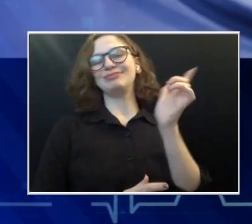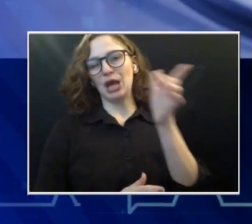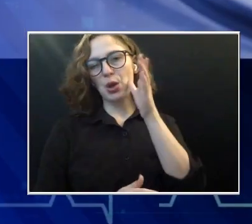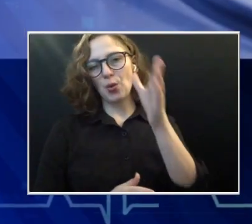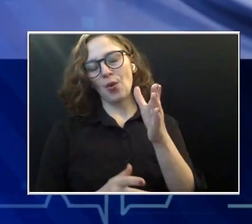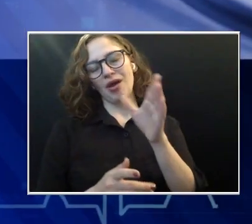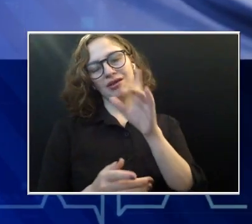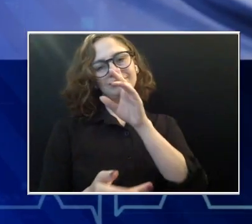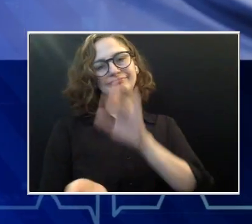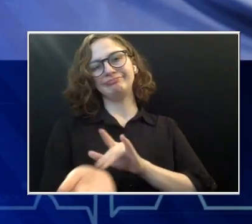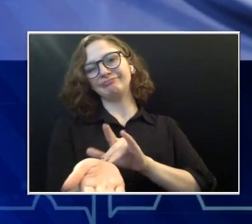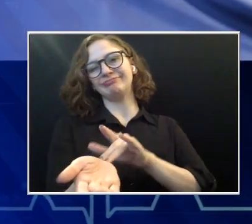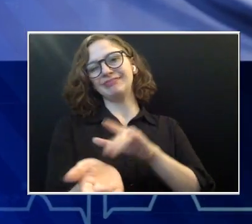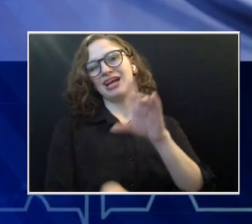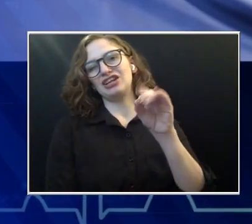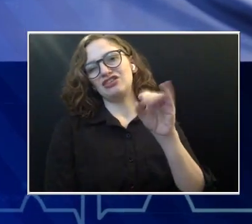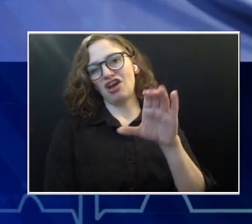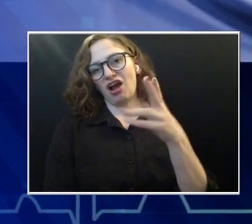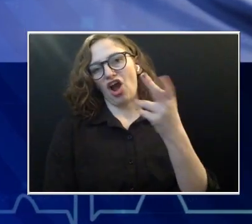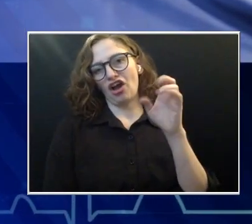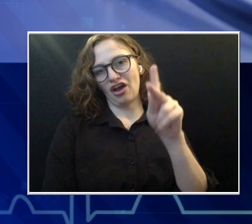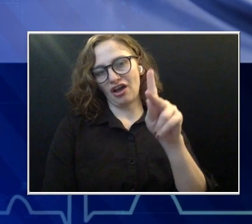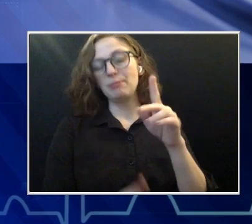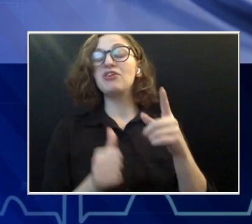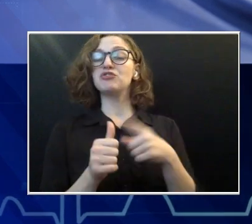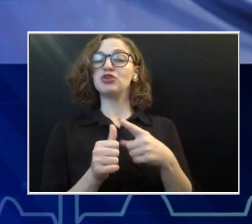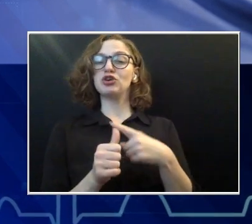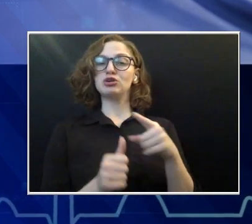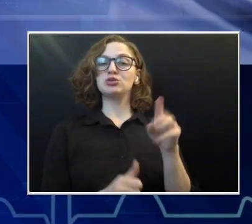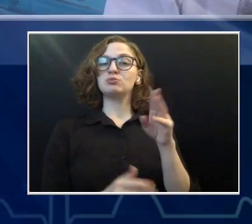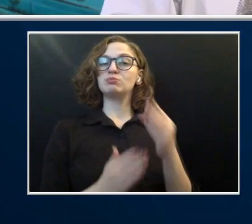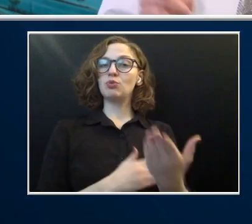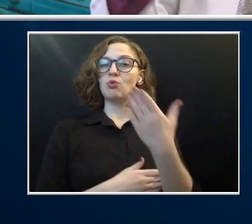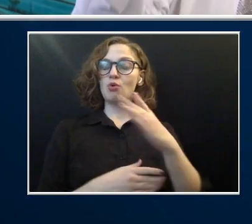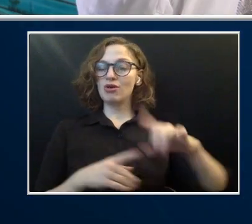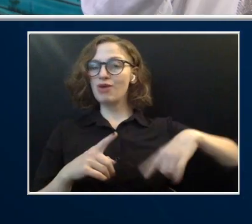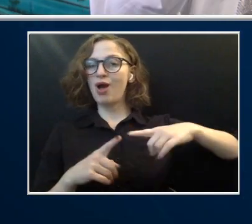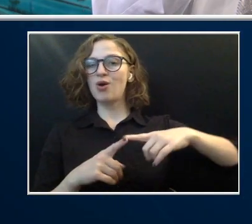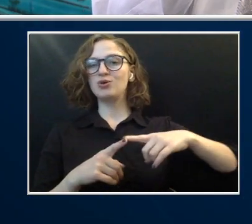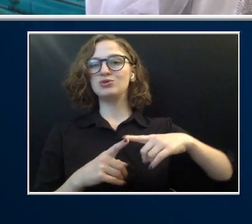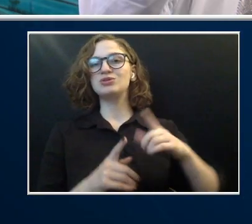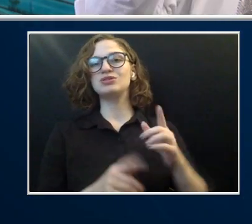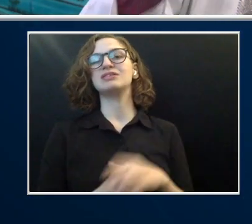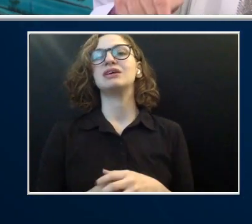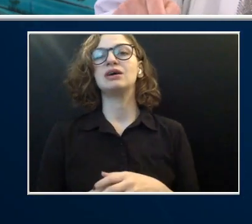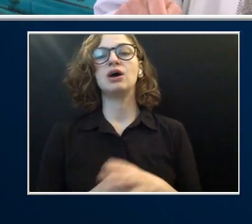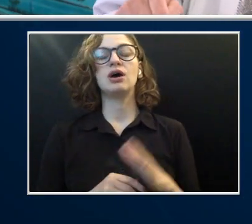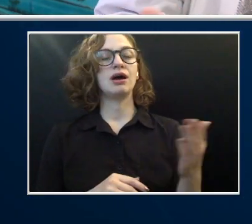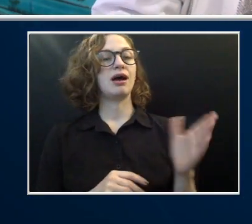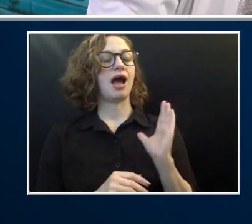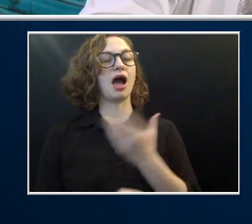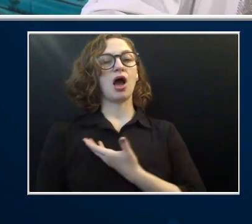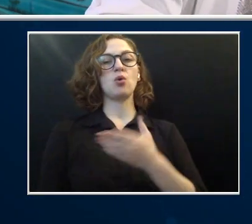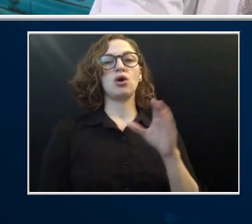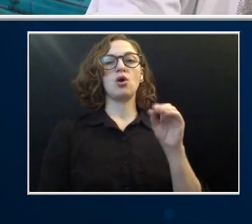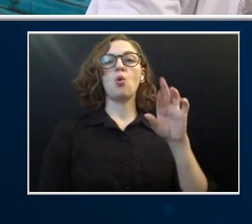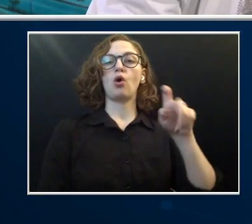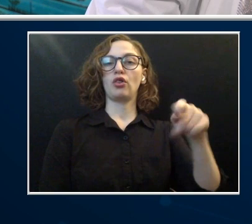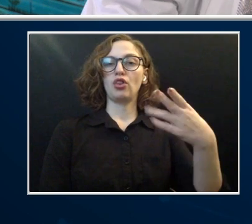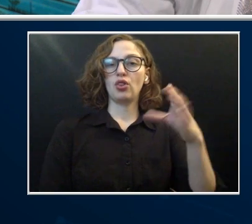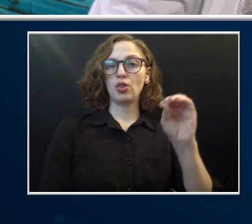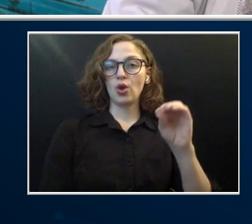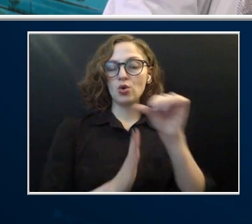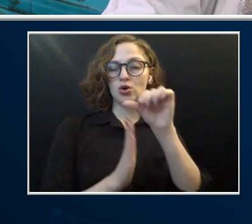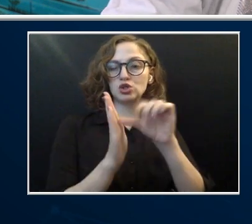talking live with Dr. Scott Mullen, an orthopedic surgeon here at the University of Kansas Health System, who's also one of the team physicians for the Kansas